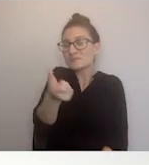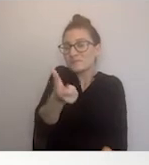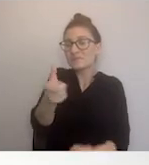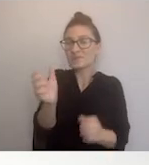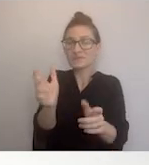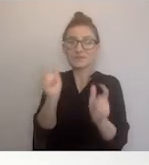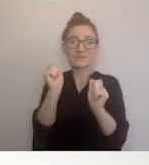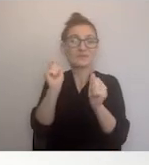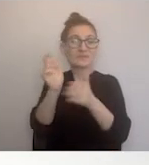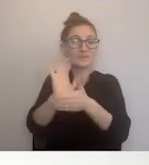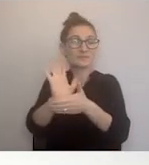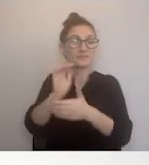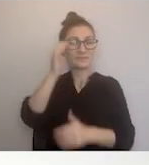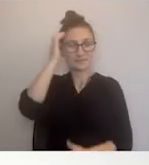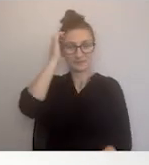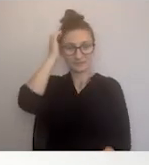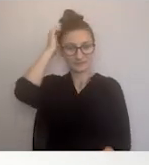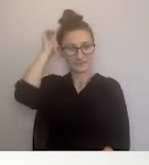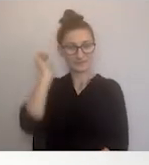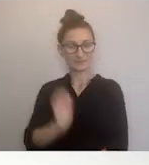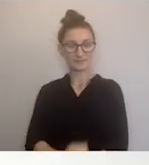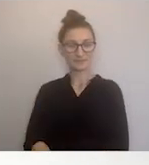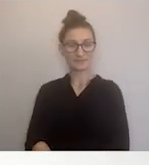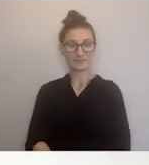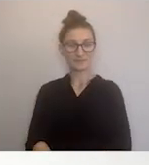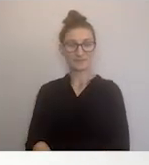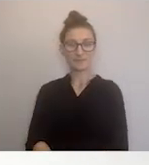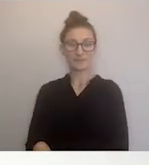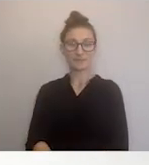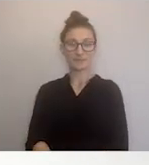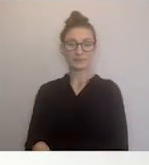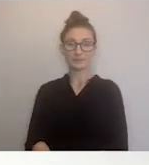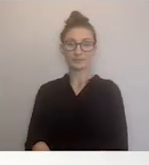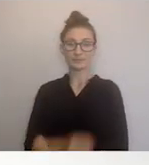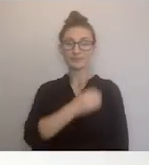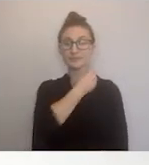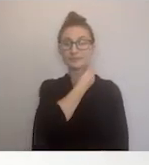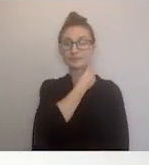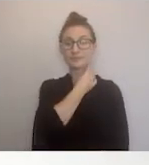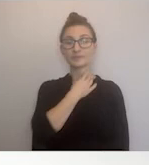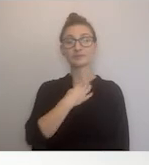that's about, I have a tiny little clip about Upbeat.